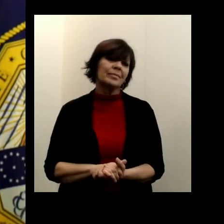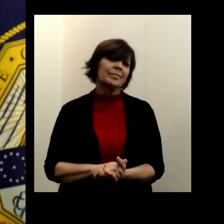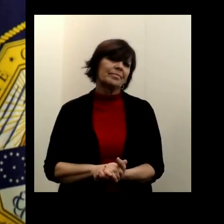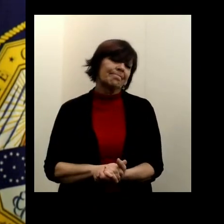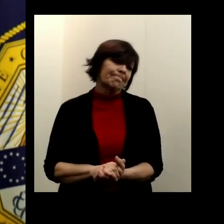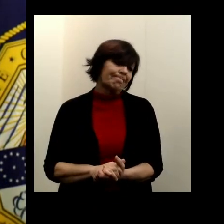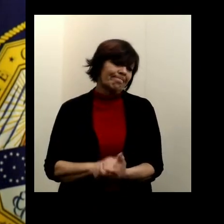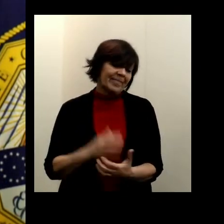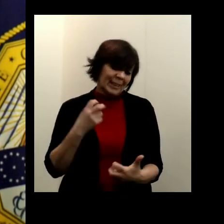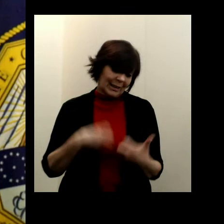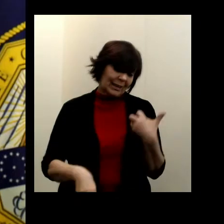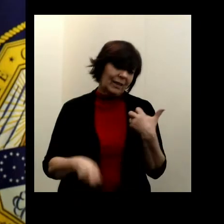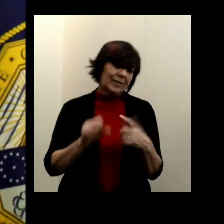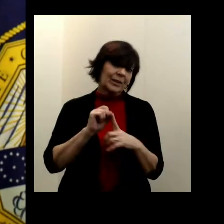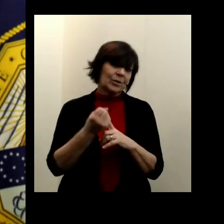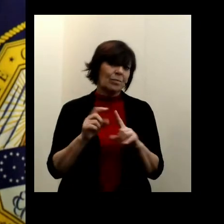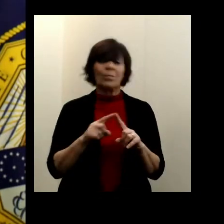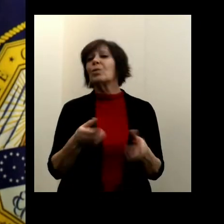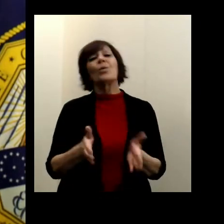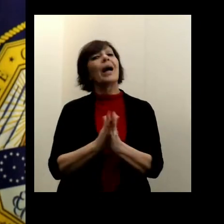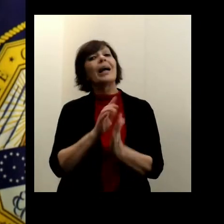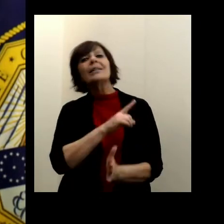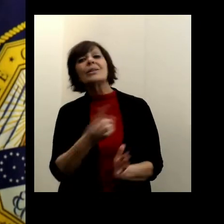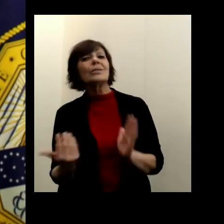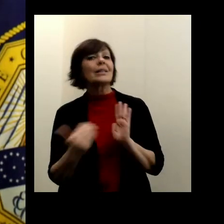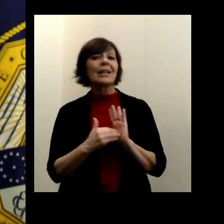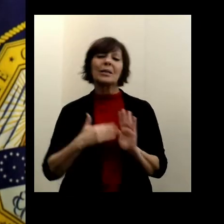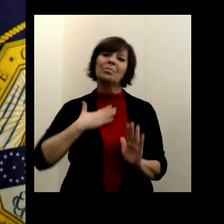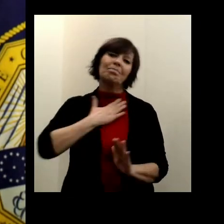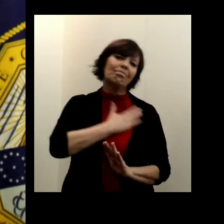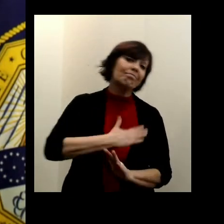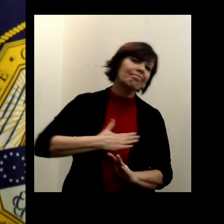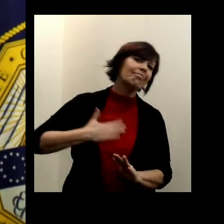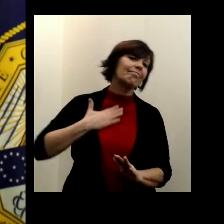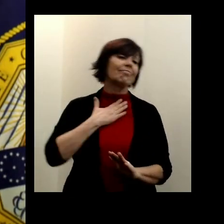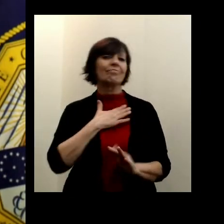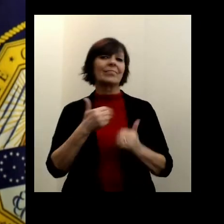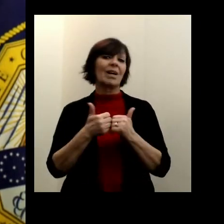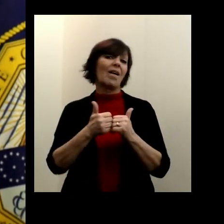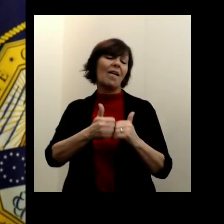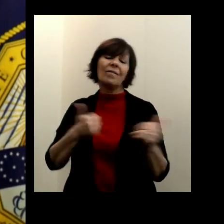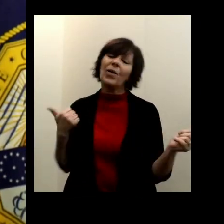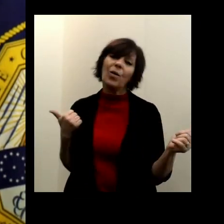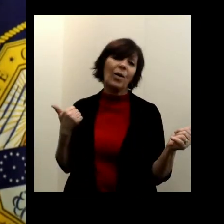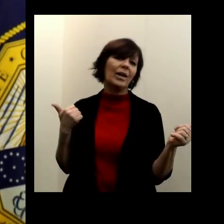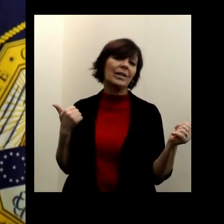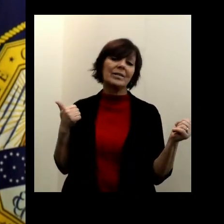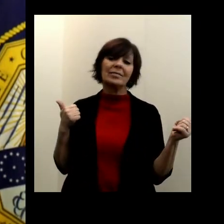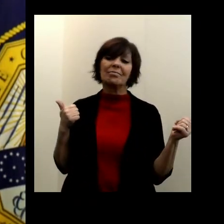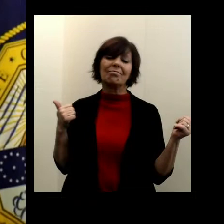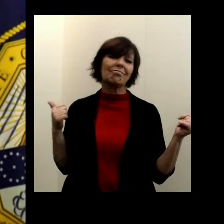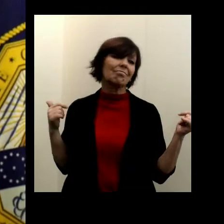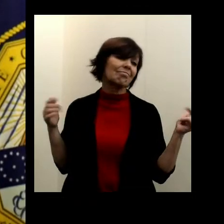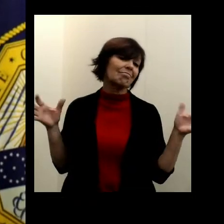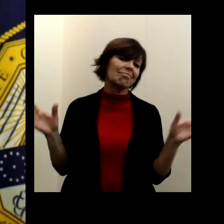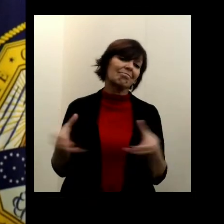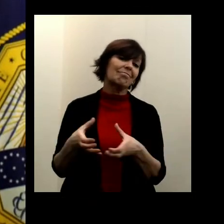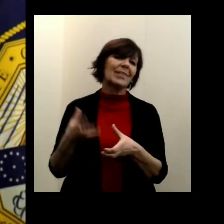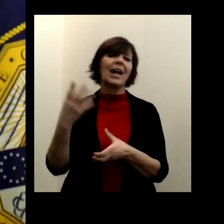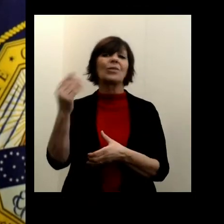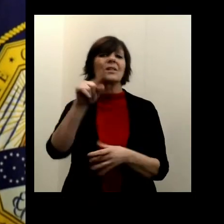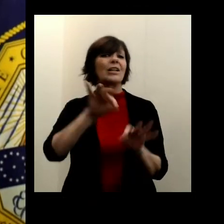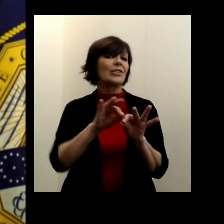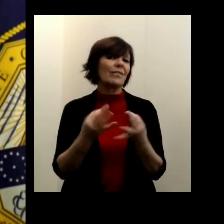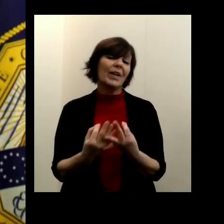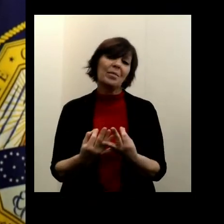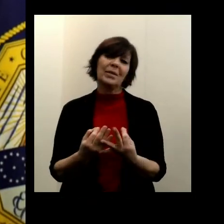It's a tough situation, but we're asking people once again to avoid these small gatherings outside of your own family unit, so